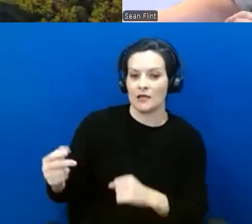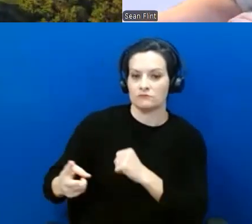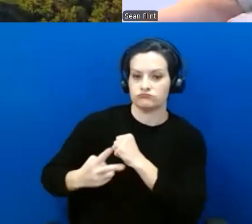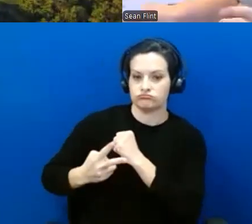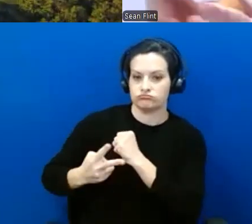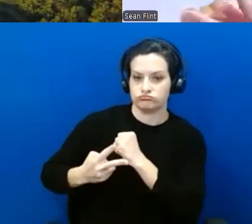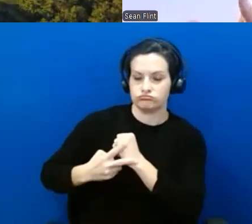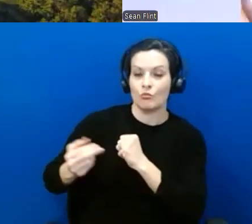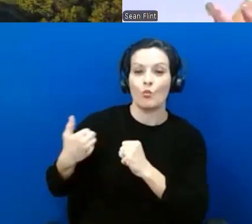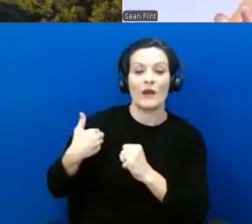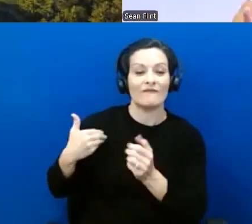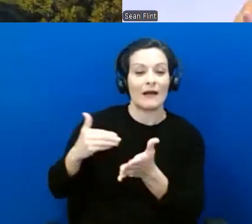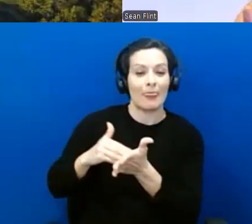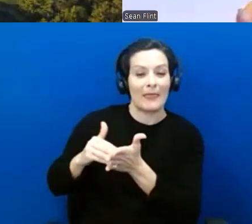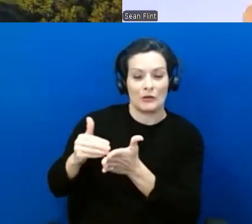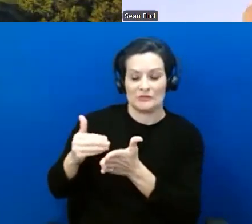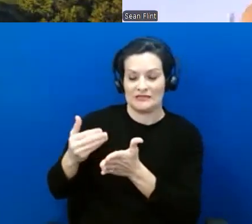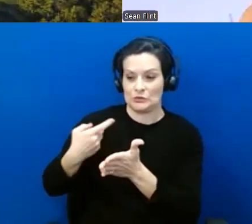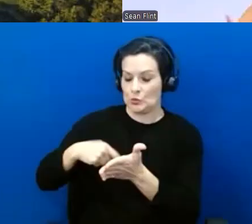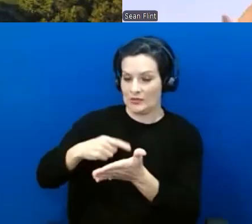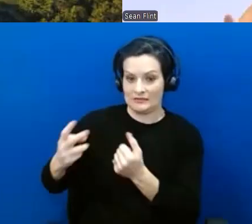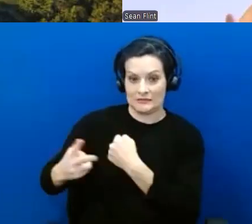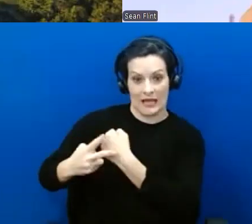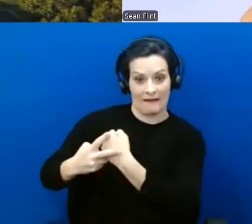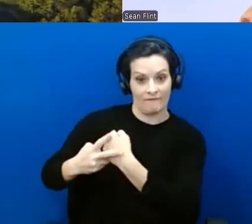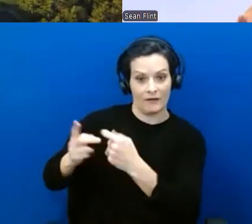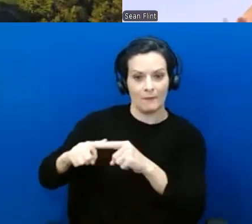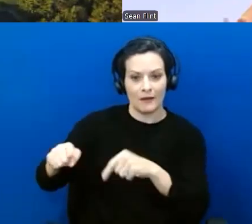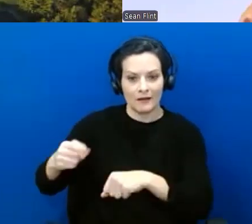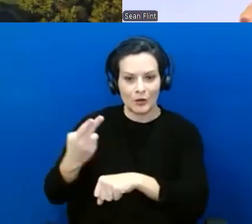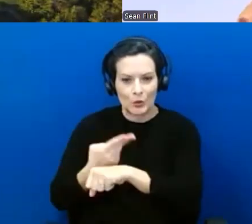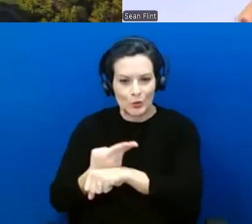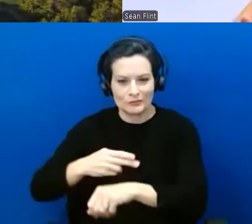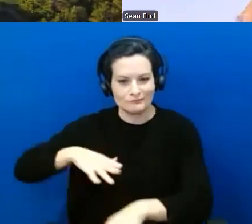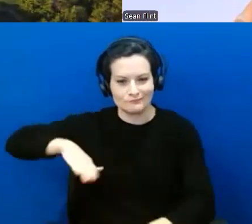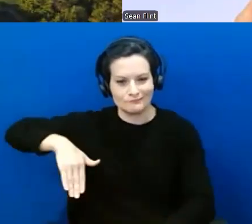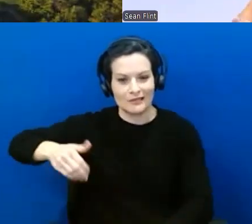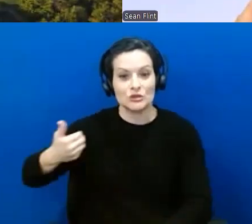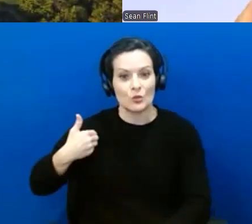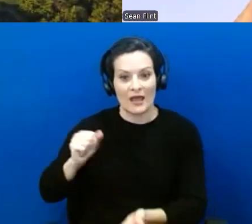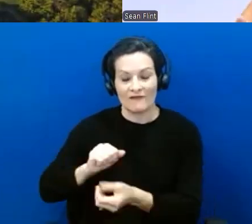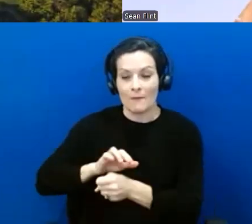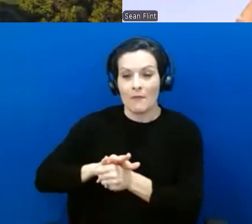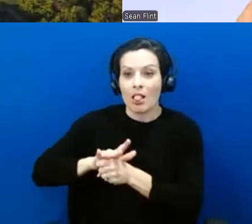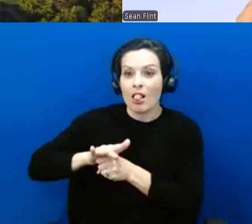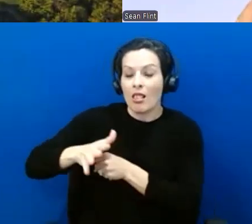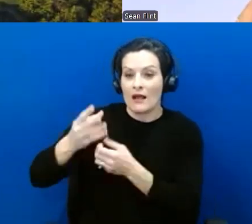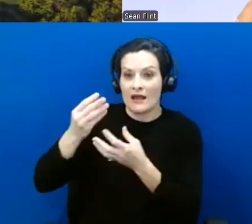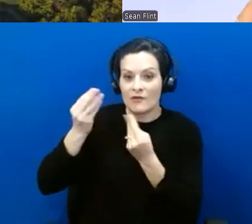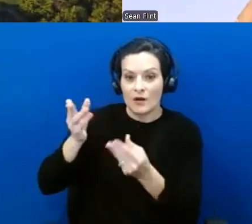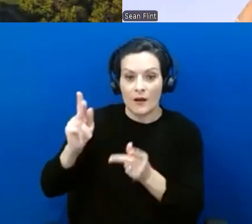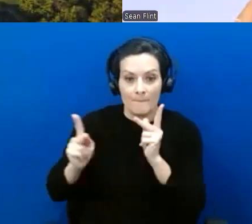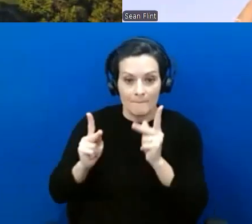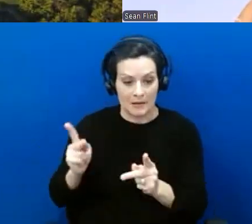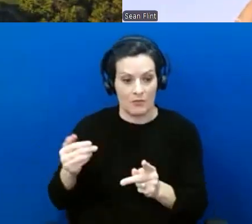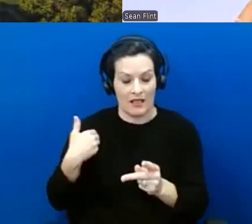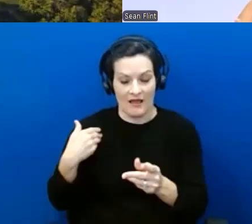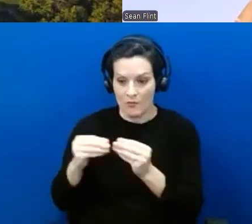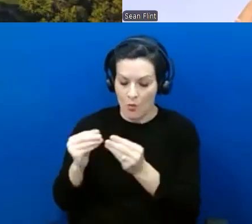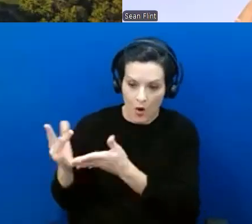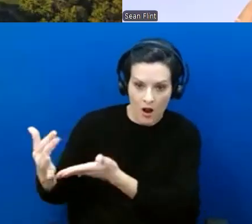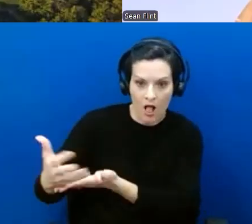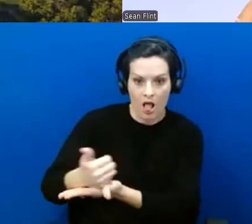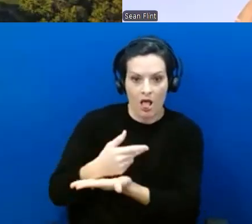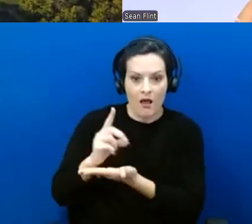most of them aren't being used. So we just have this plethora of information and people are constantly producing more information